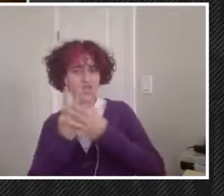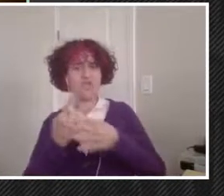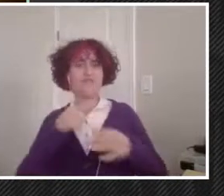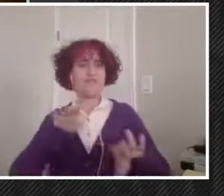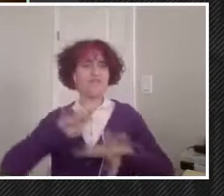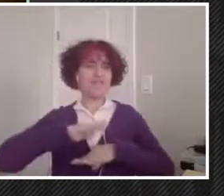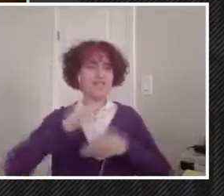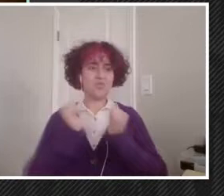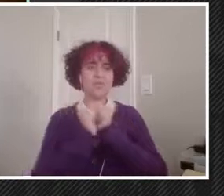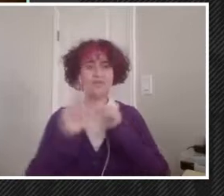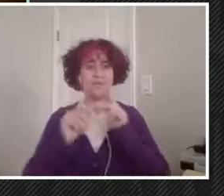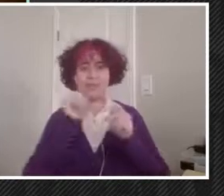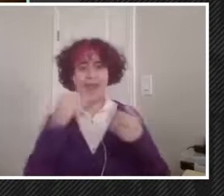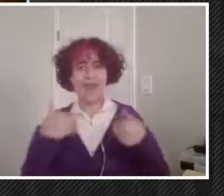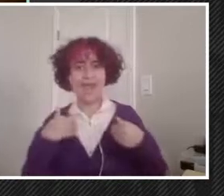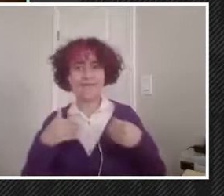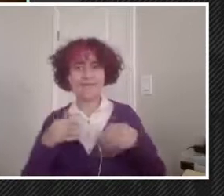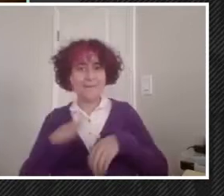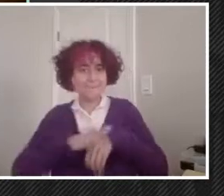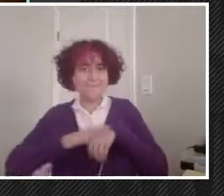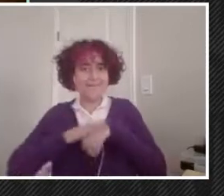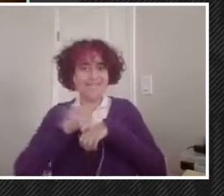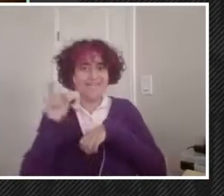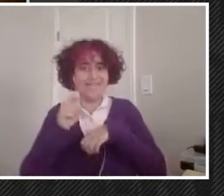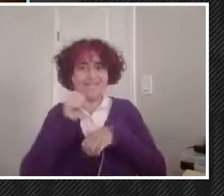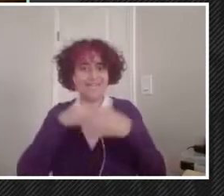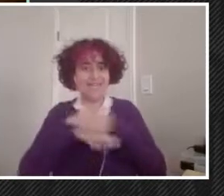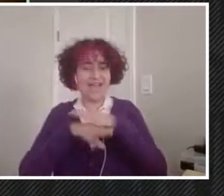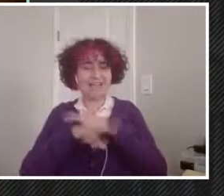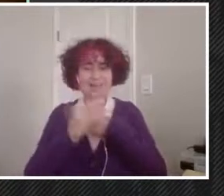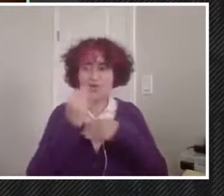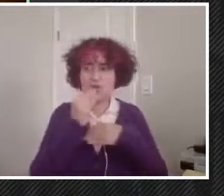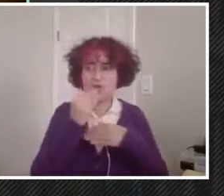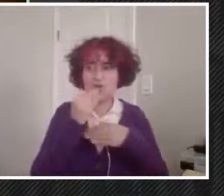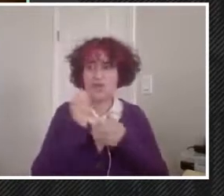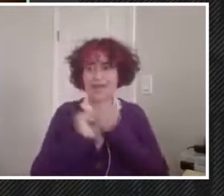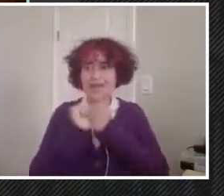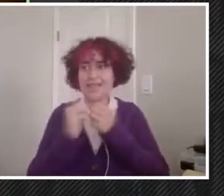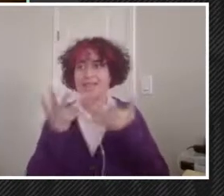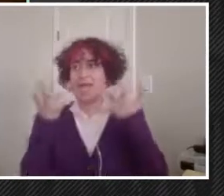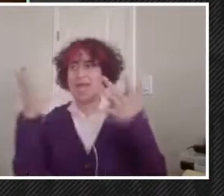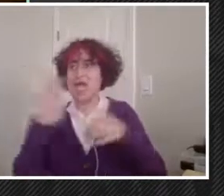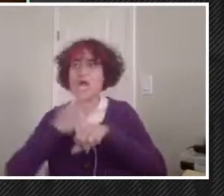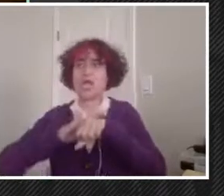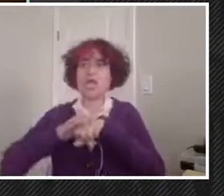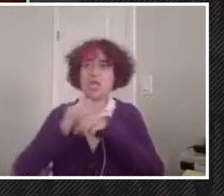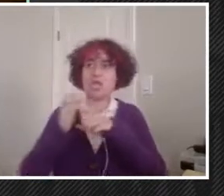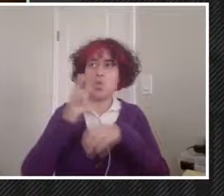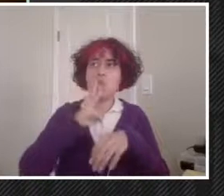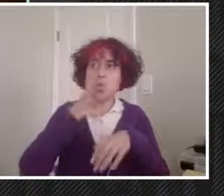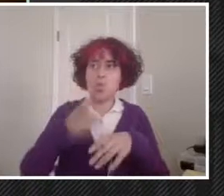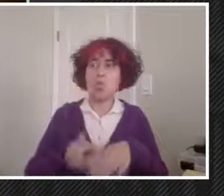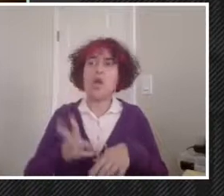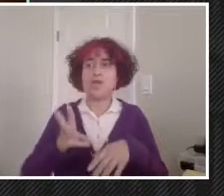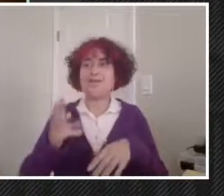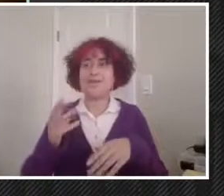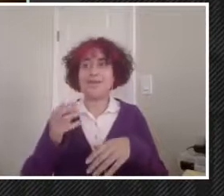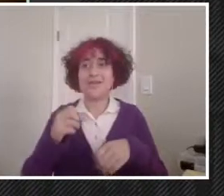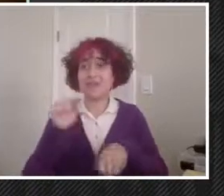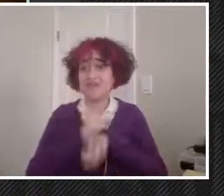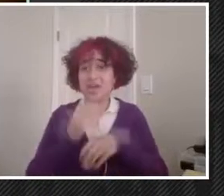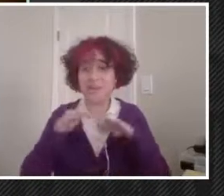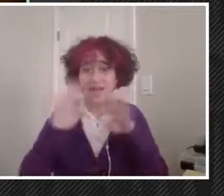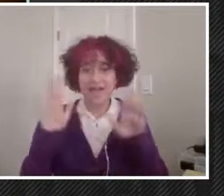needs like access to food, clean water, clean air, a job and housing, right? Those are